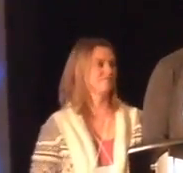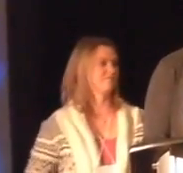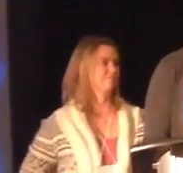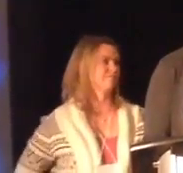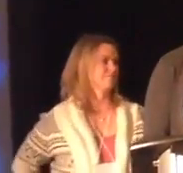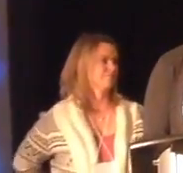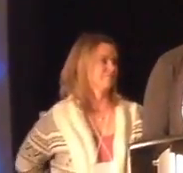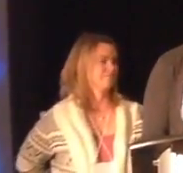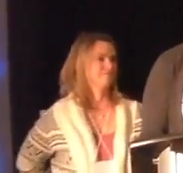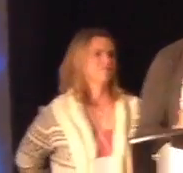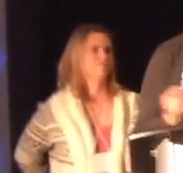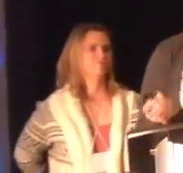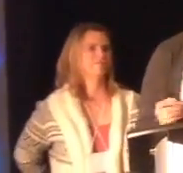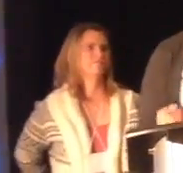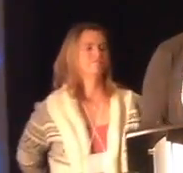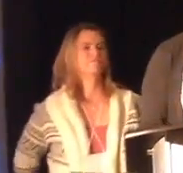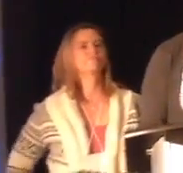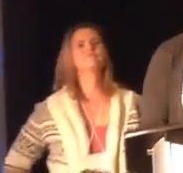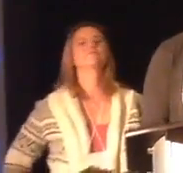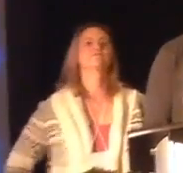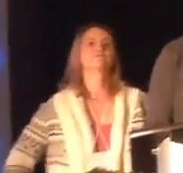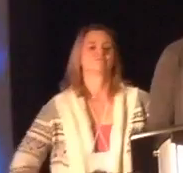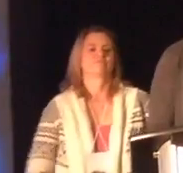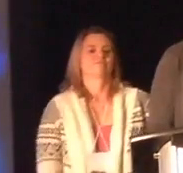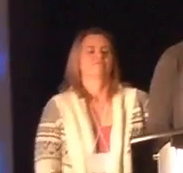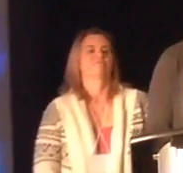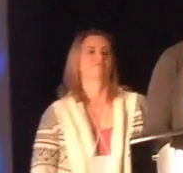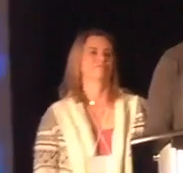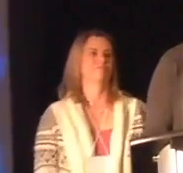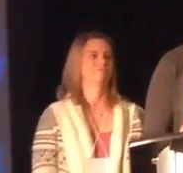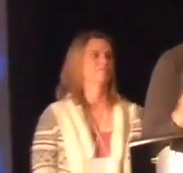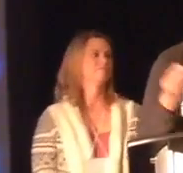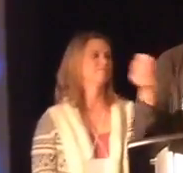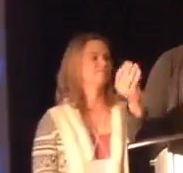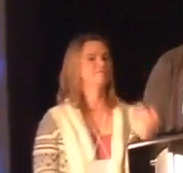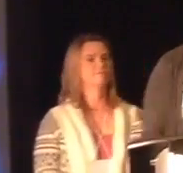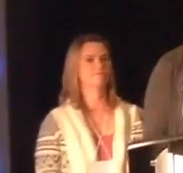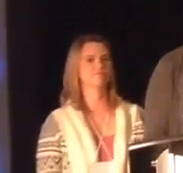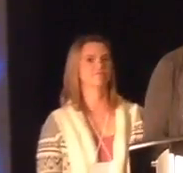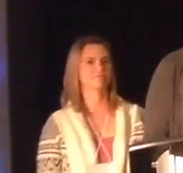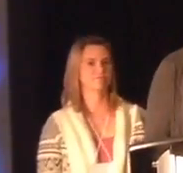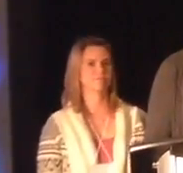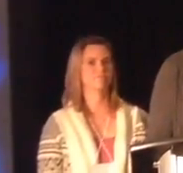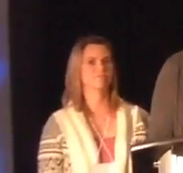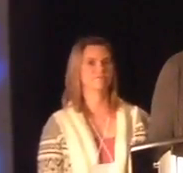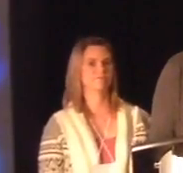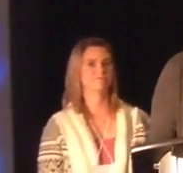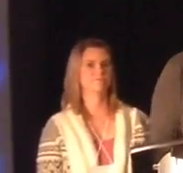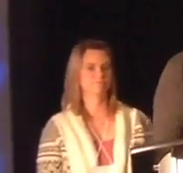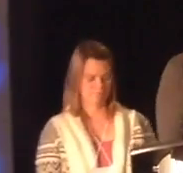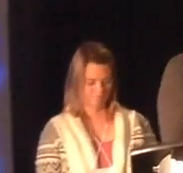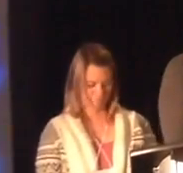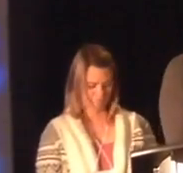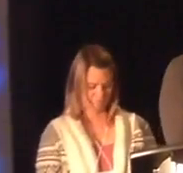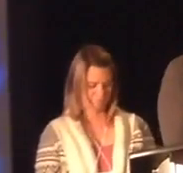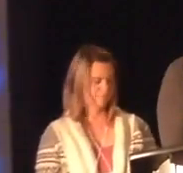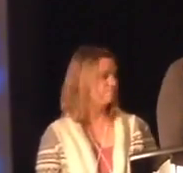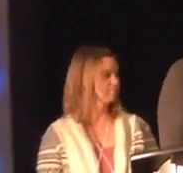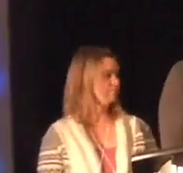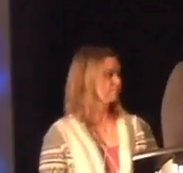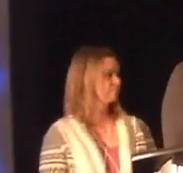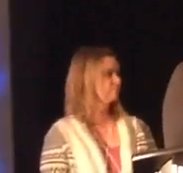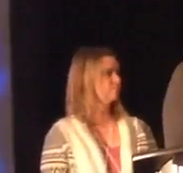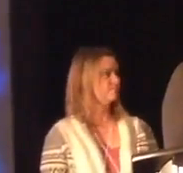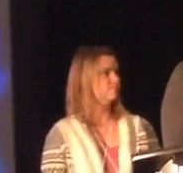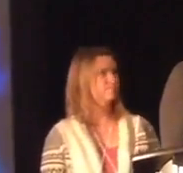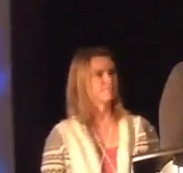doing. So our reciprocal relationship is an example of how we as practitioner researchers can